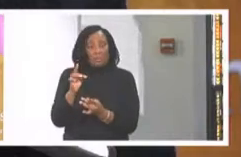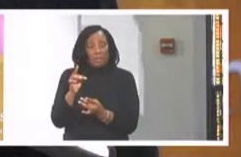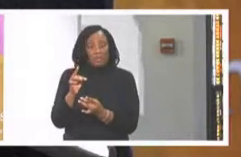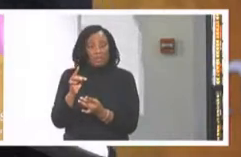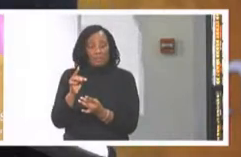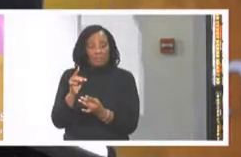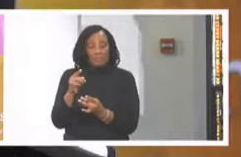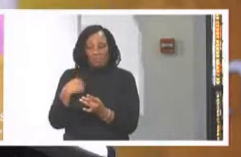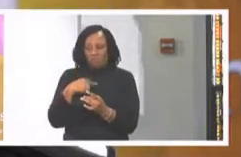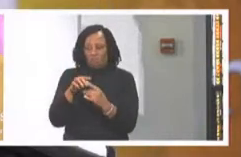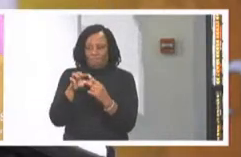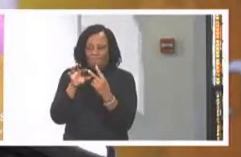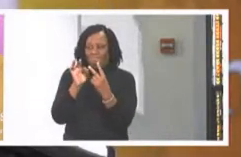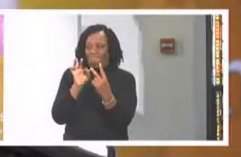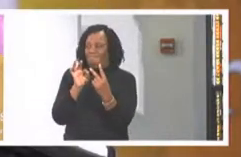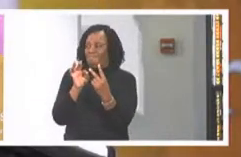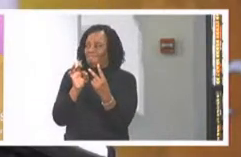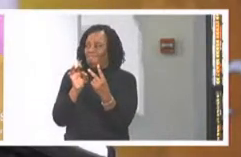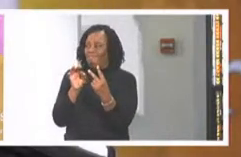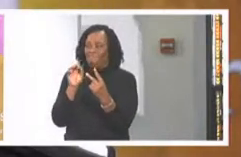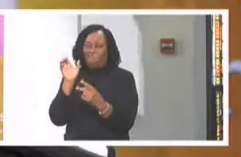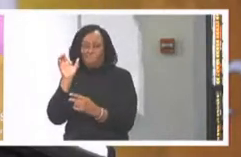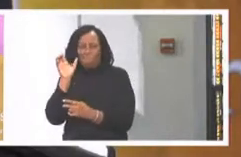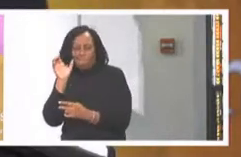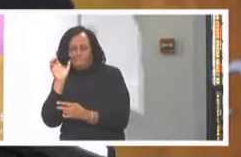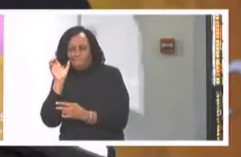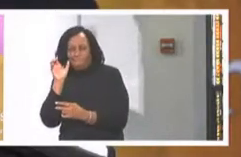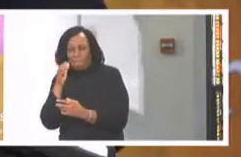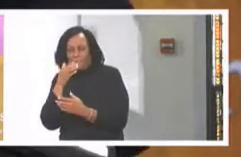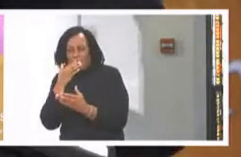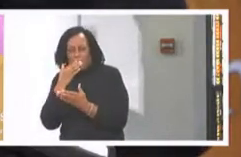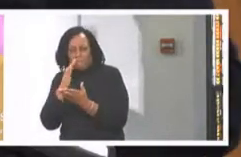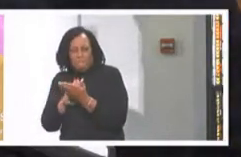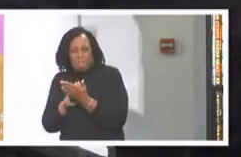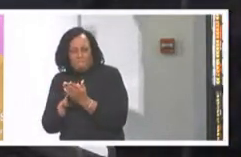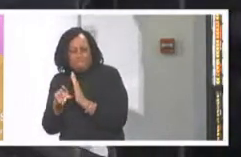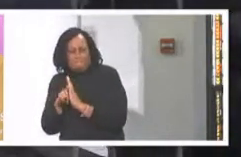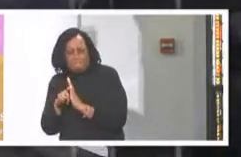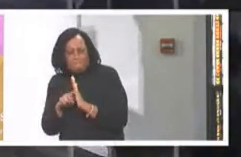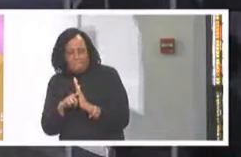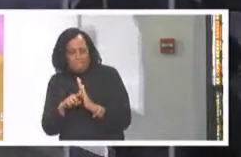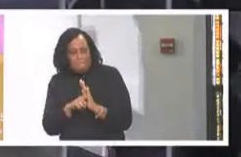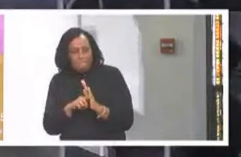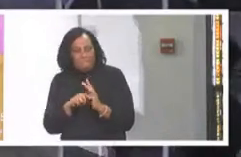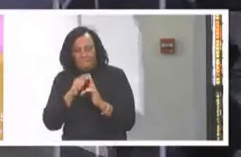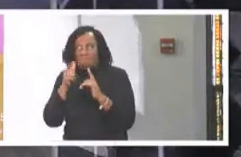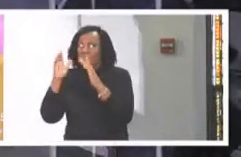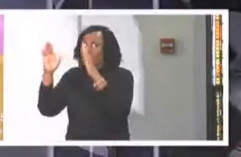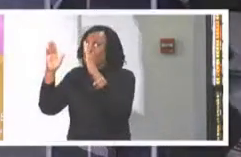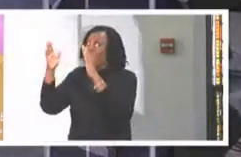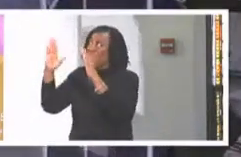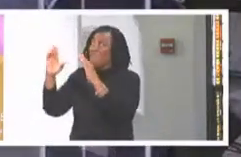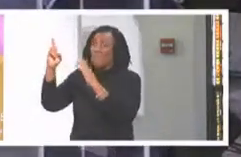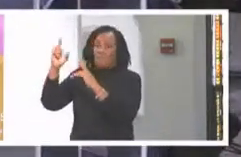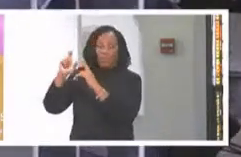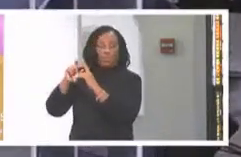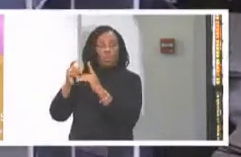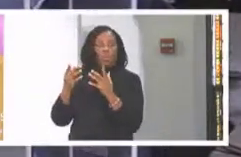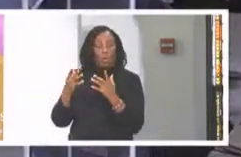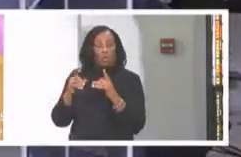We choose to listen to the whisperings more so than we do the word. But